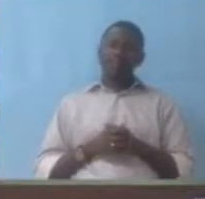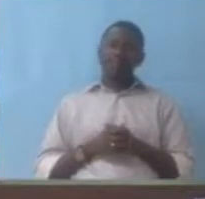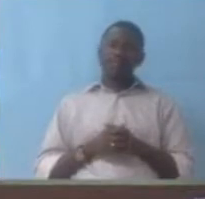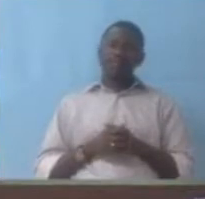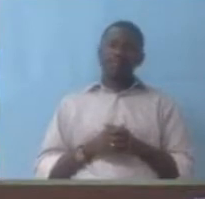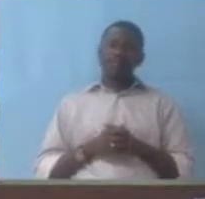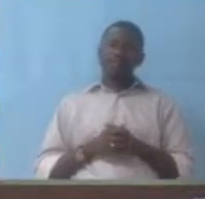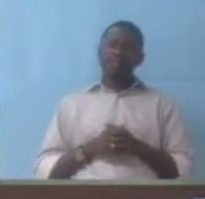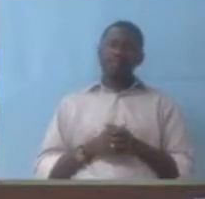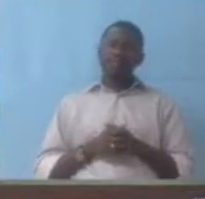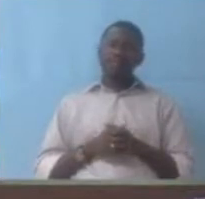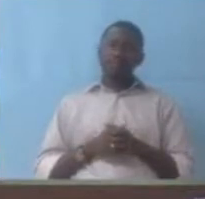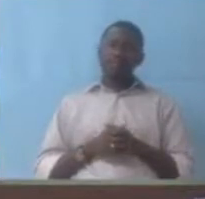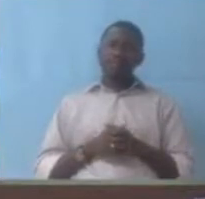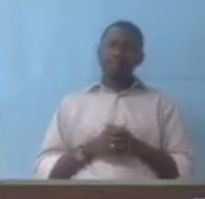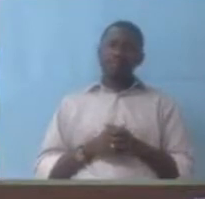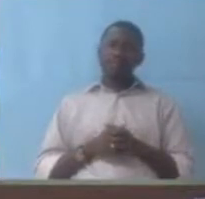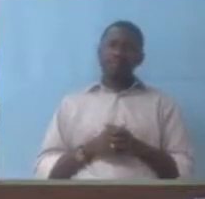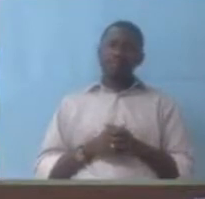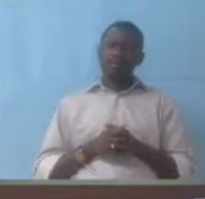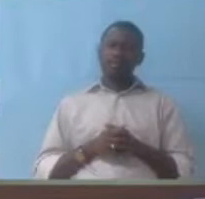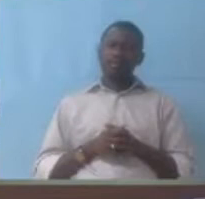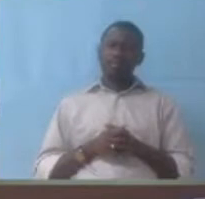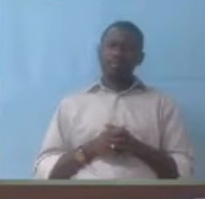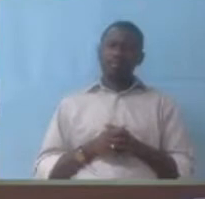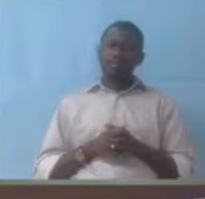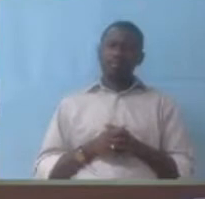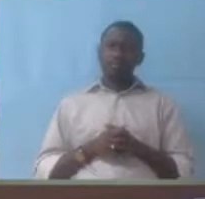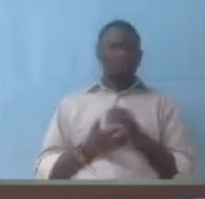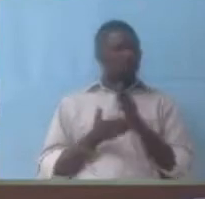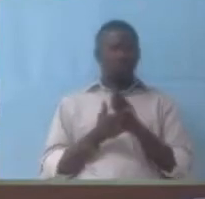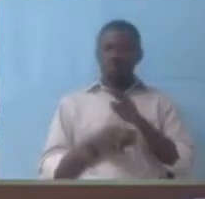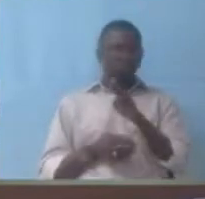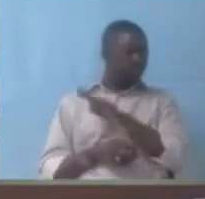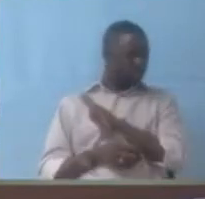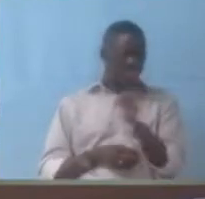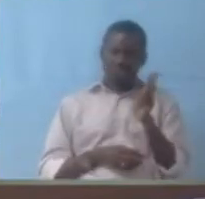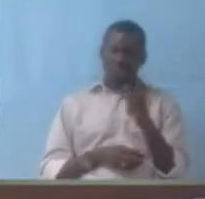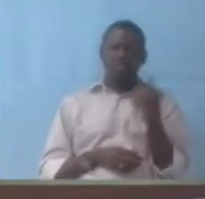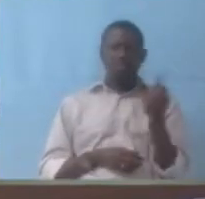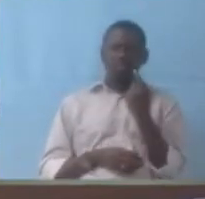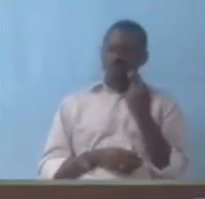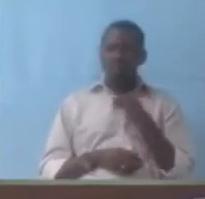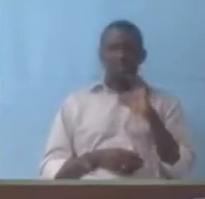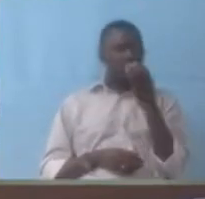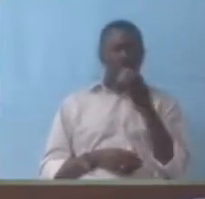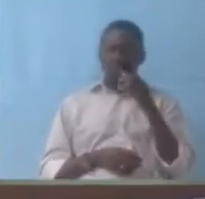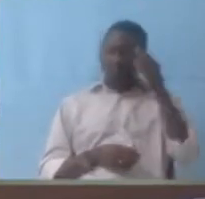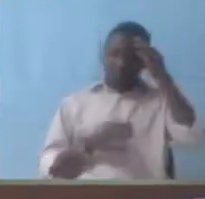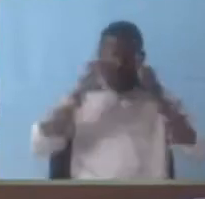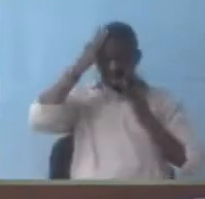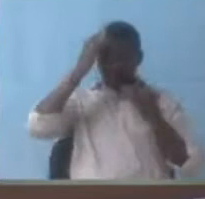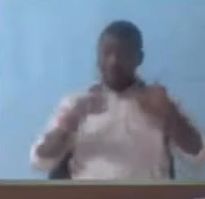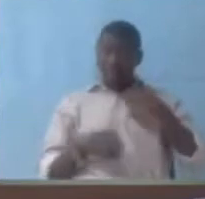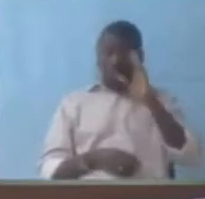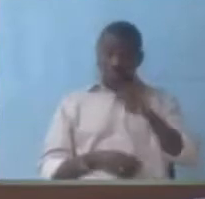omulu oni luata tala. Of course they were not. Nothing that the military could do would be lawful. Did or could do would